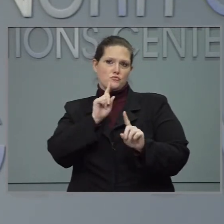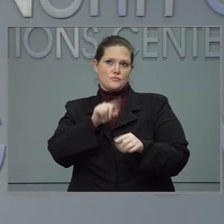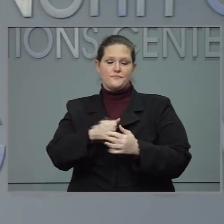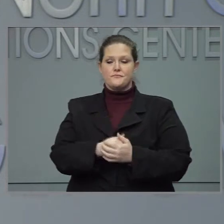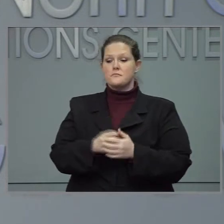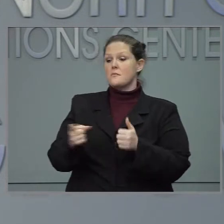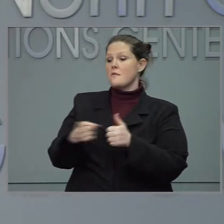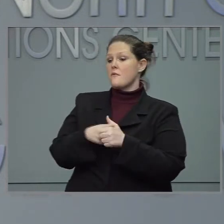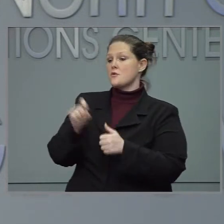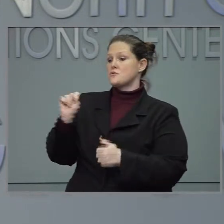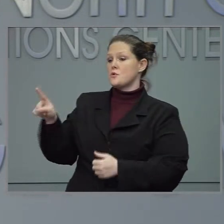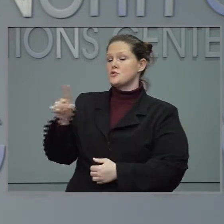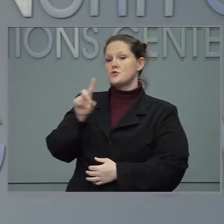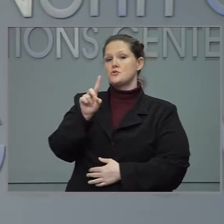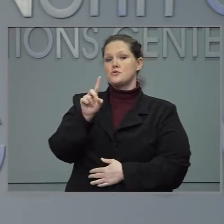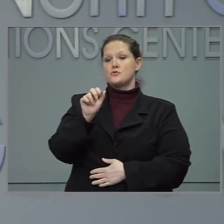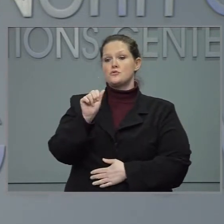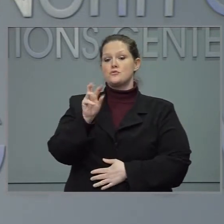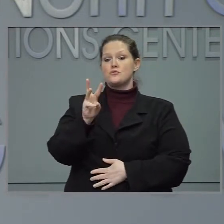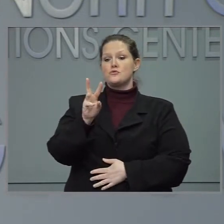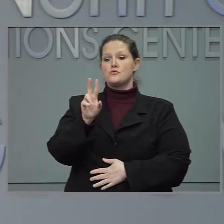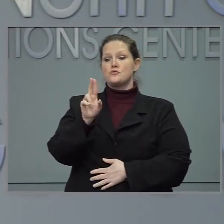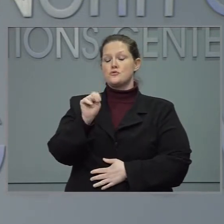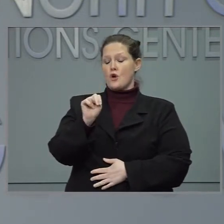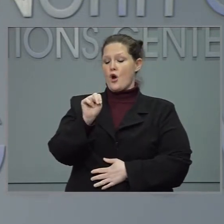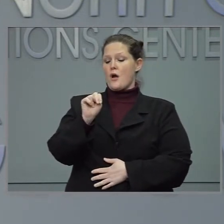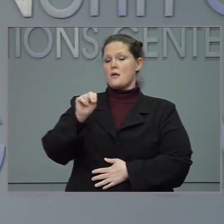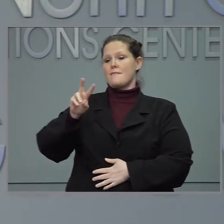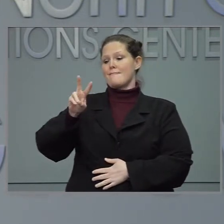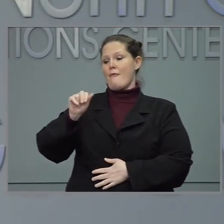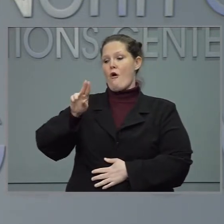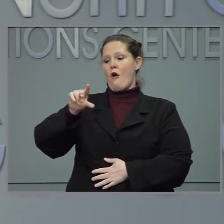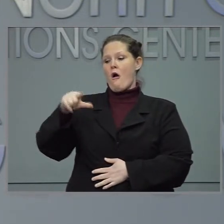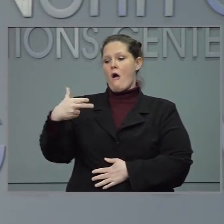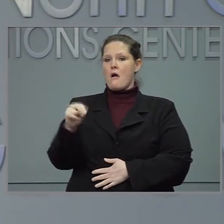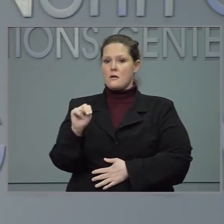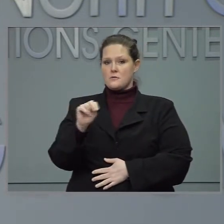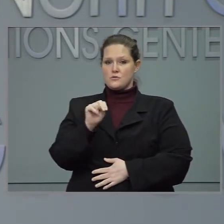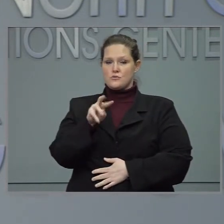Our first question will be from Dawn Vaughn with the News and Observer.